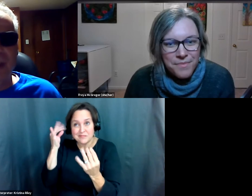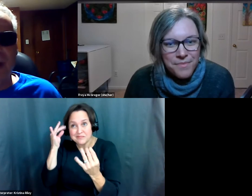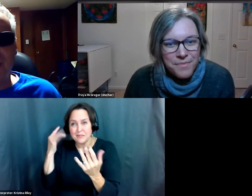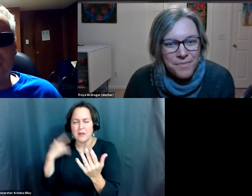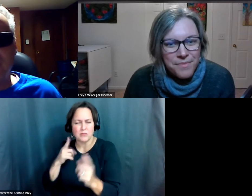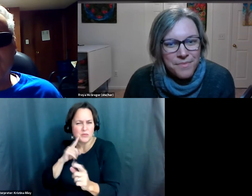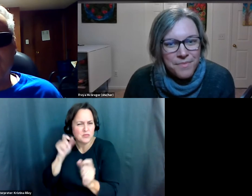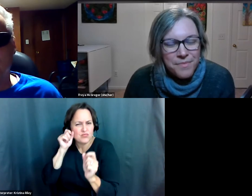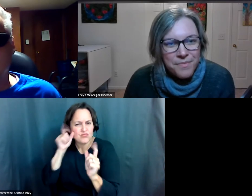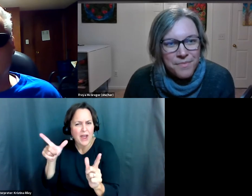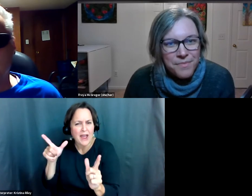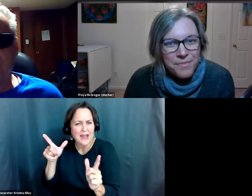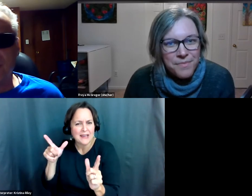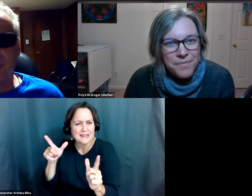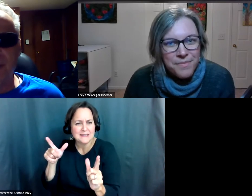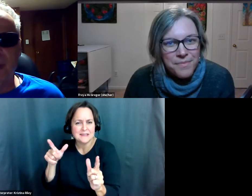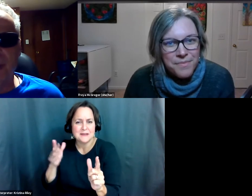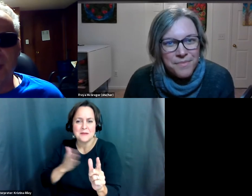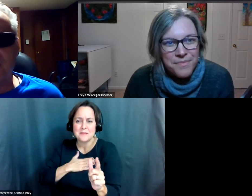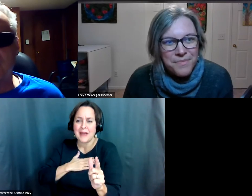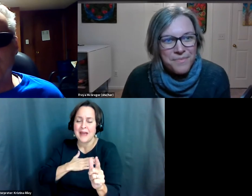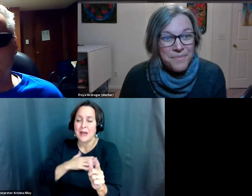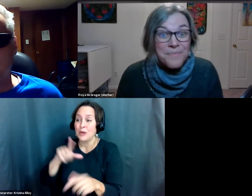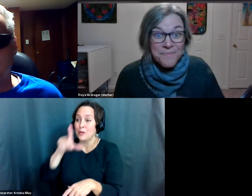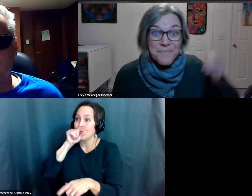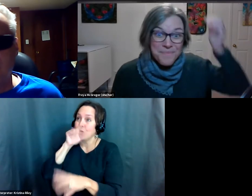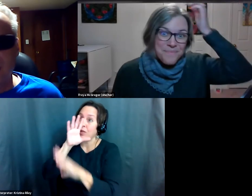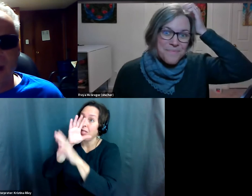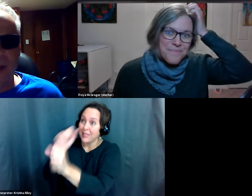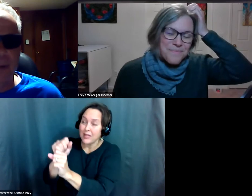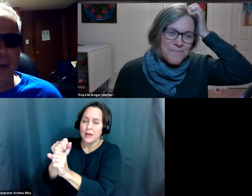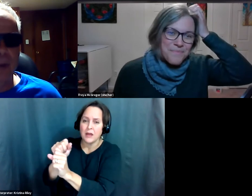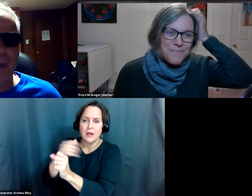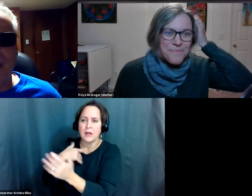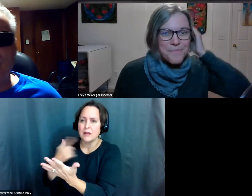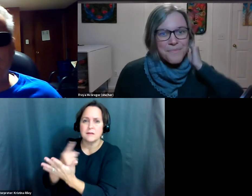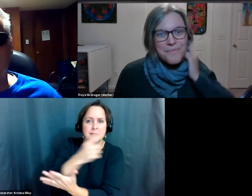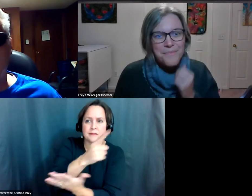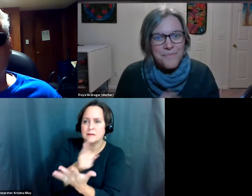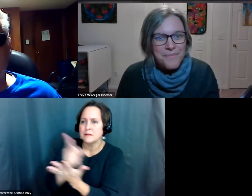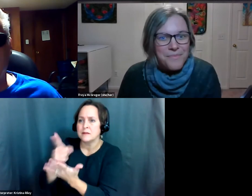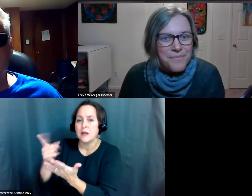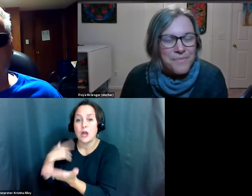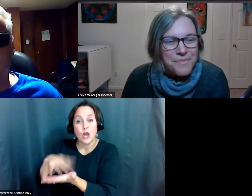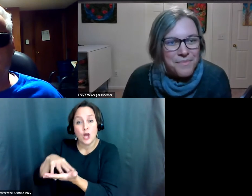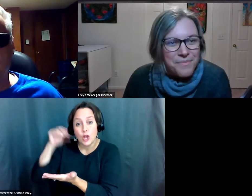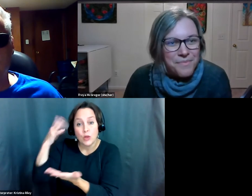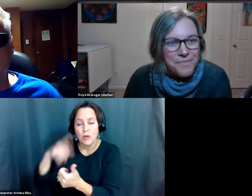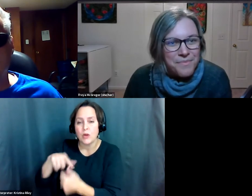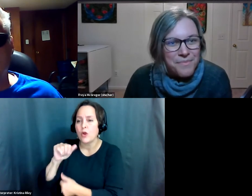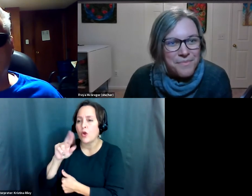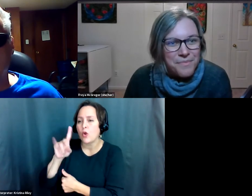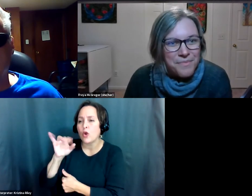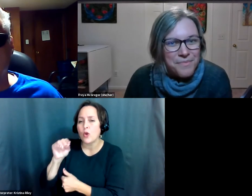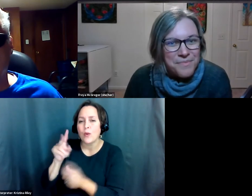many other directions my interest in birding has taken me. I've learned about audio editing because I wanted to be able to